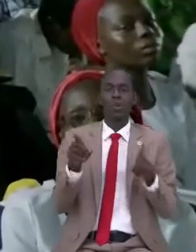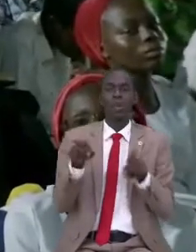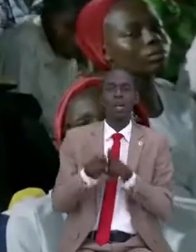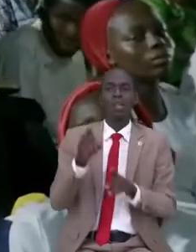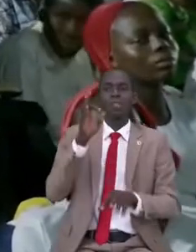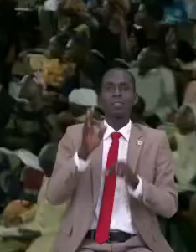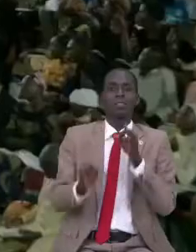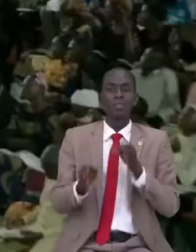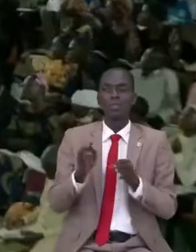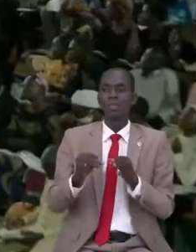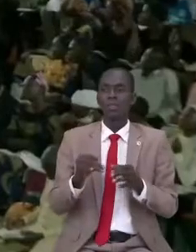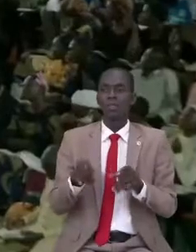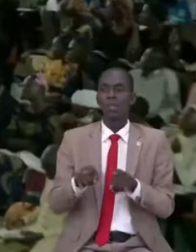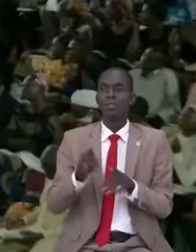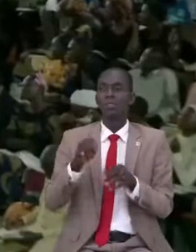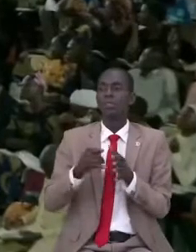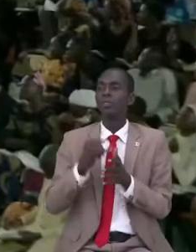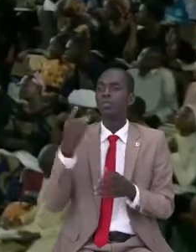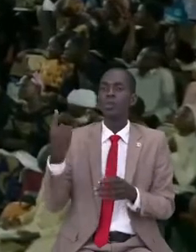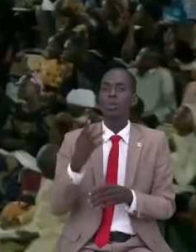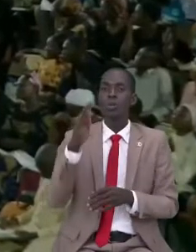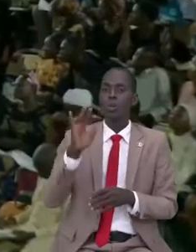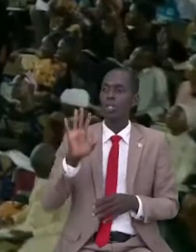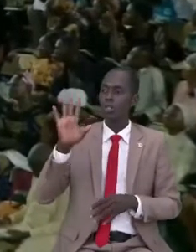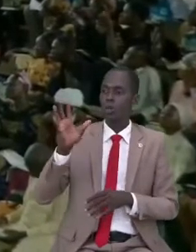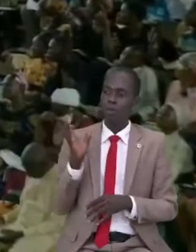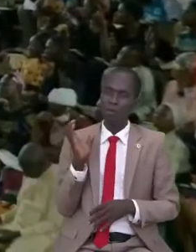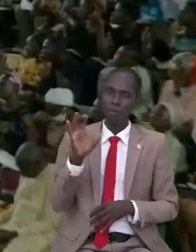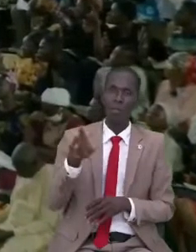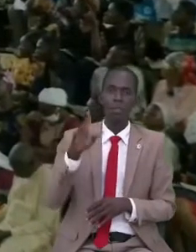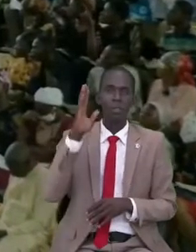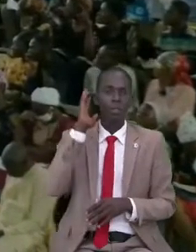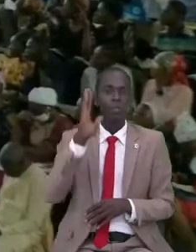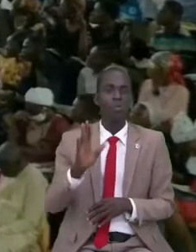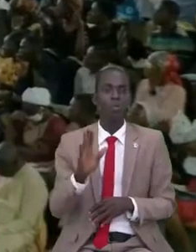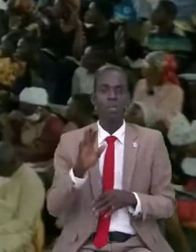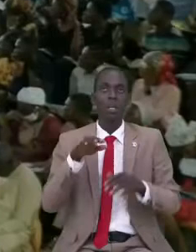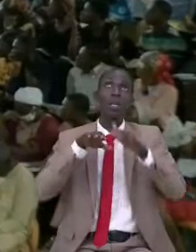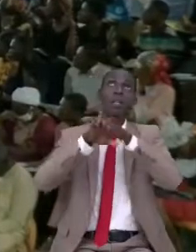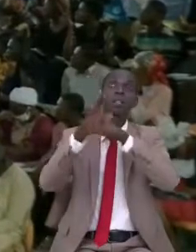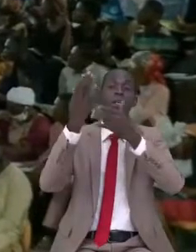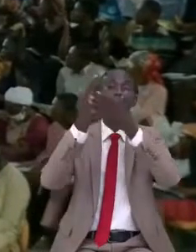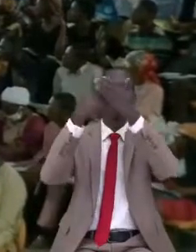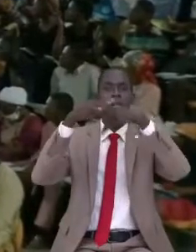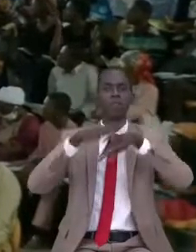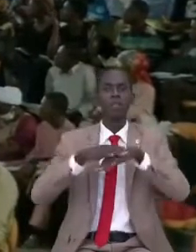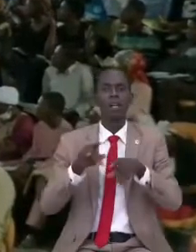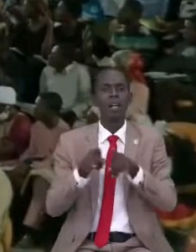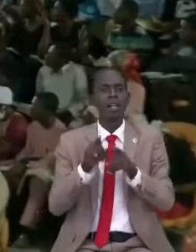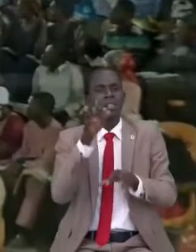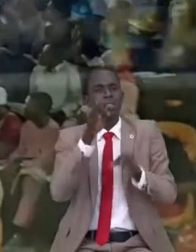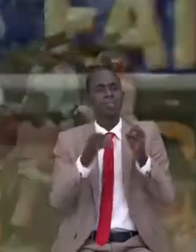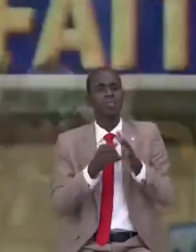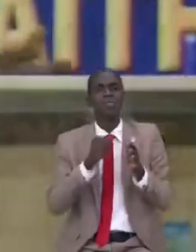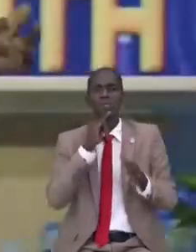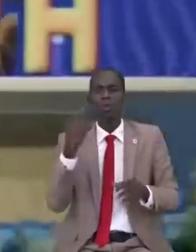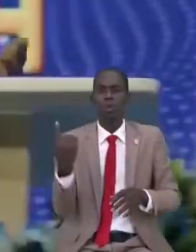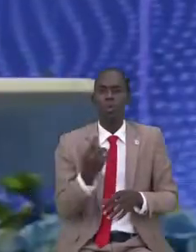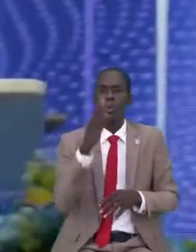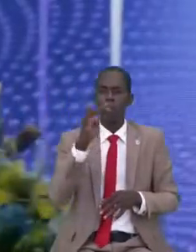your force they will get to heaven. It's only by your force they'll be faithful unto the Lord.